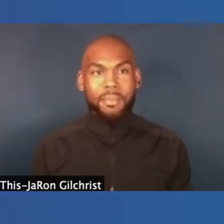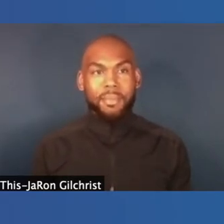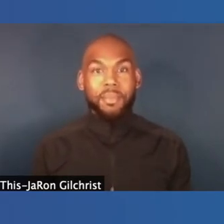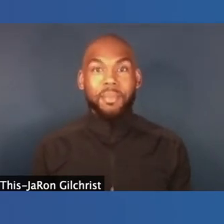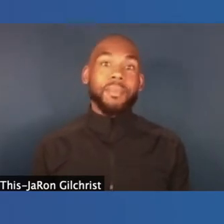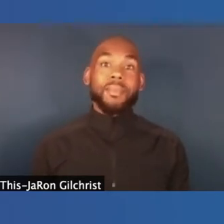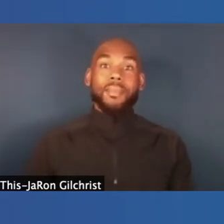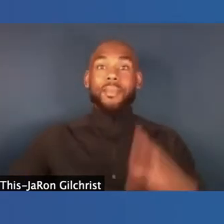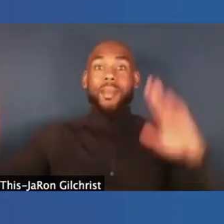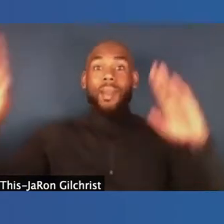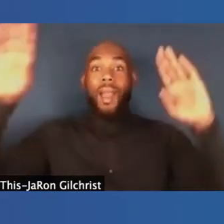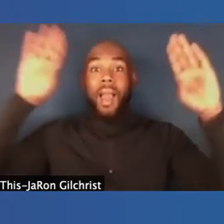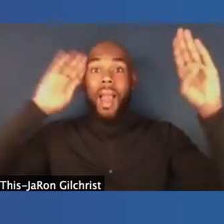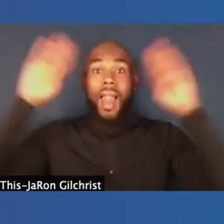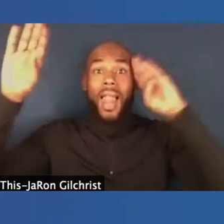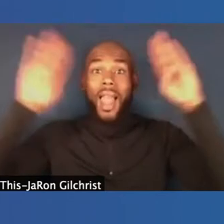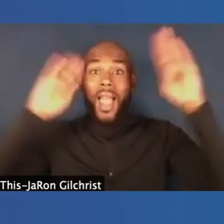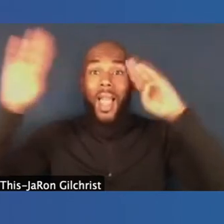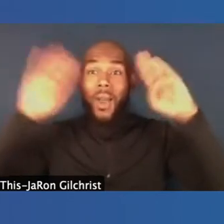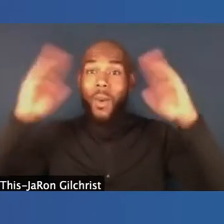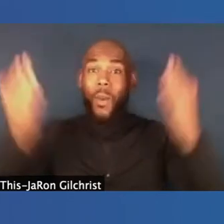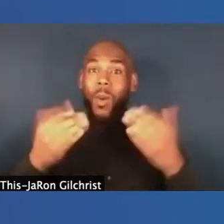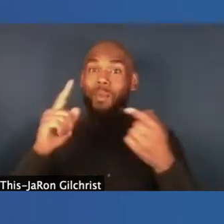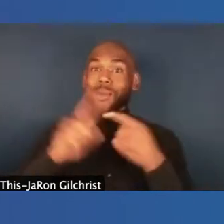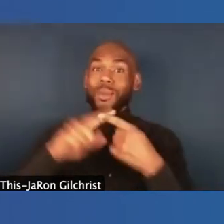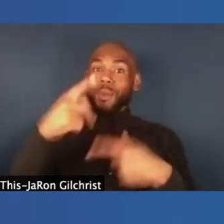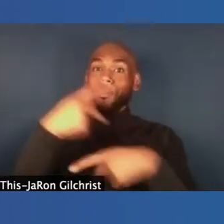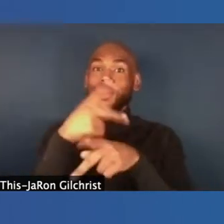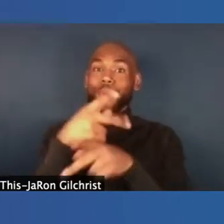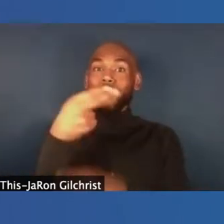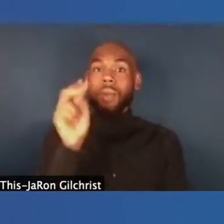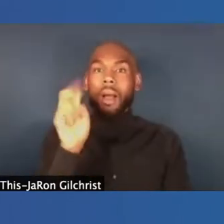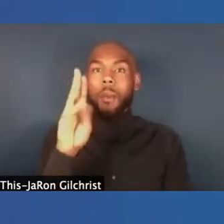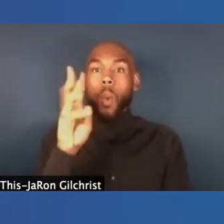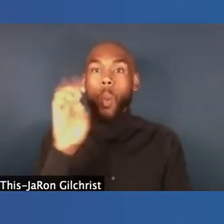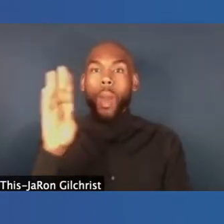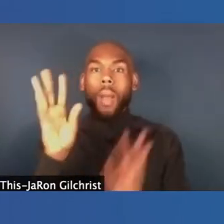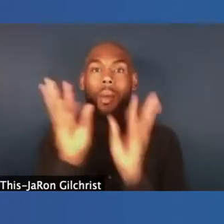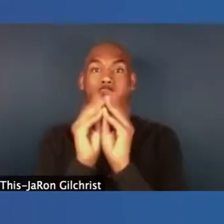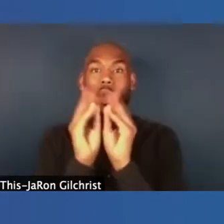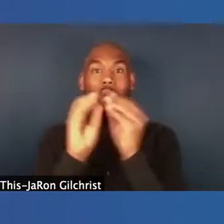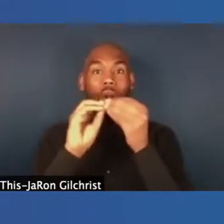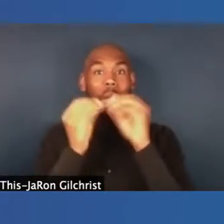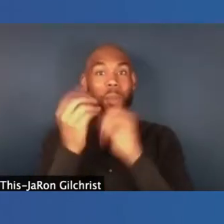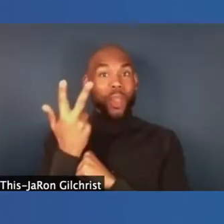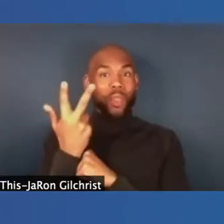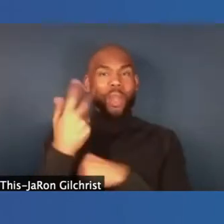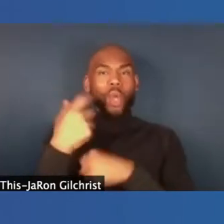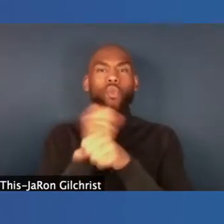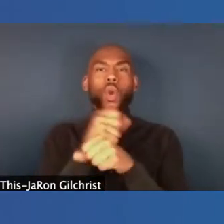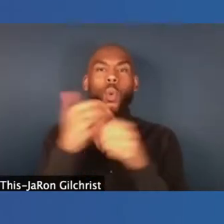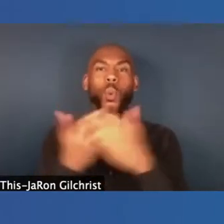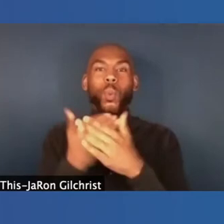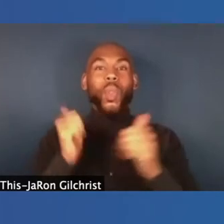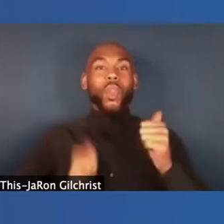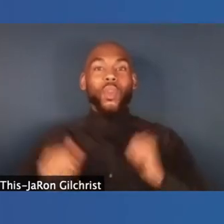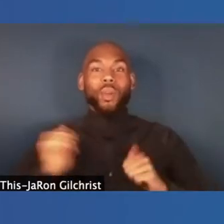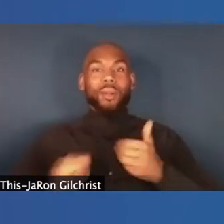Hello, and welcome to Producer Hub webinar number 3, Green New Theater in partnership